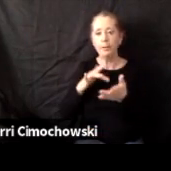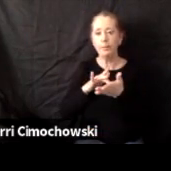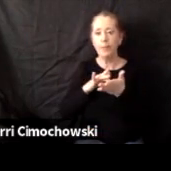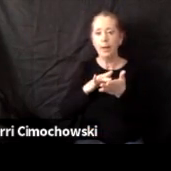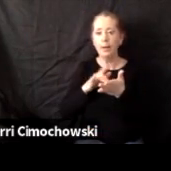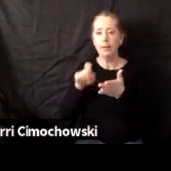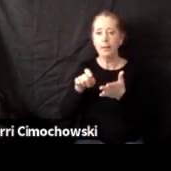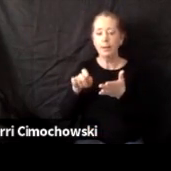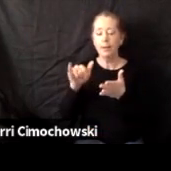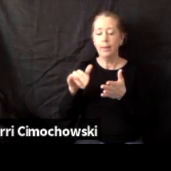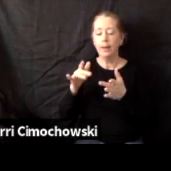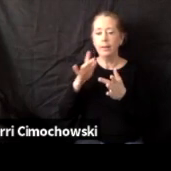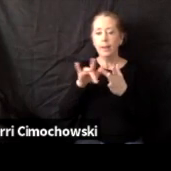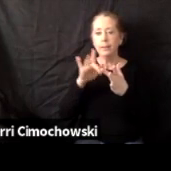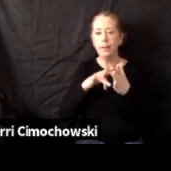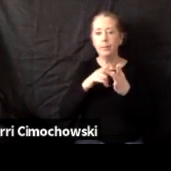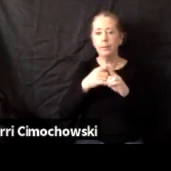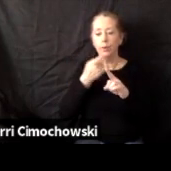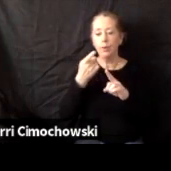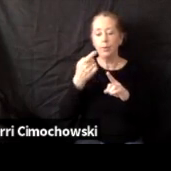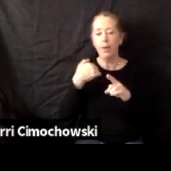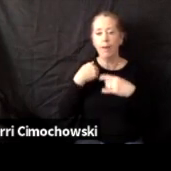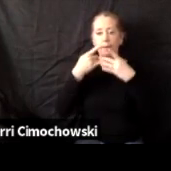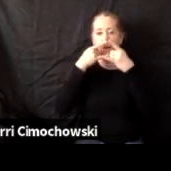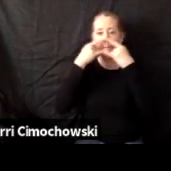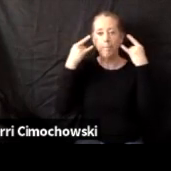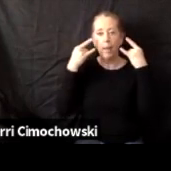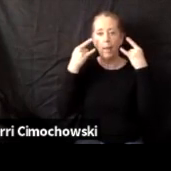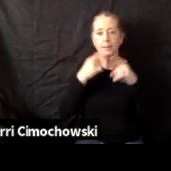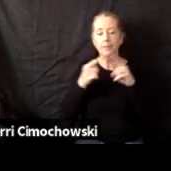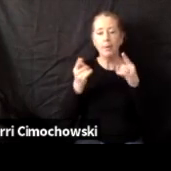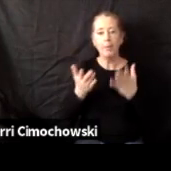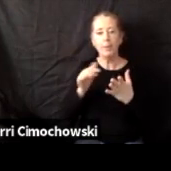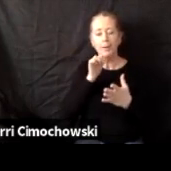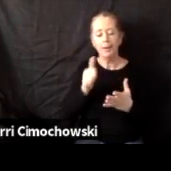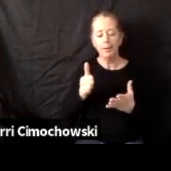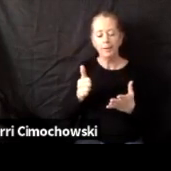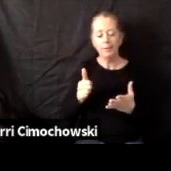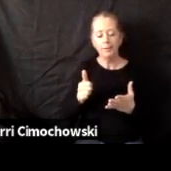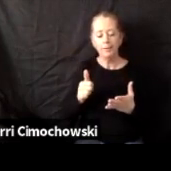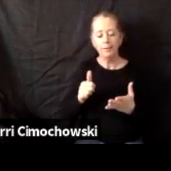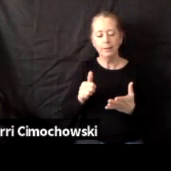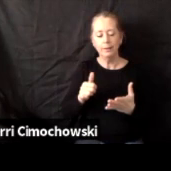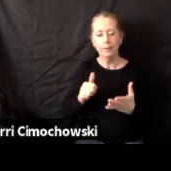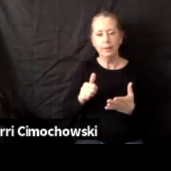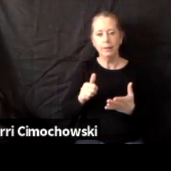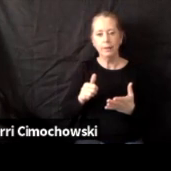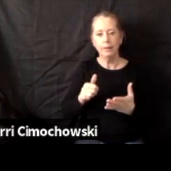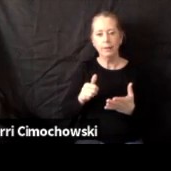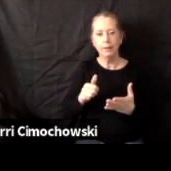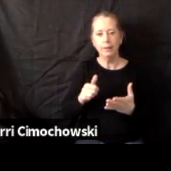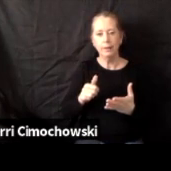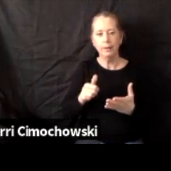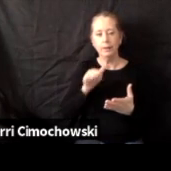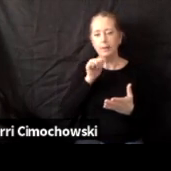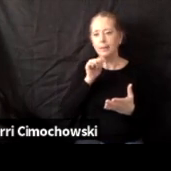that exempts them from wearing a mask, but may not be equipped with the attributes to be successful